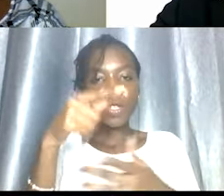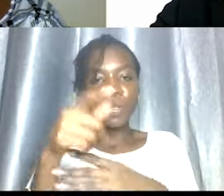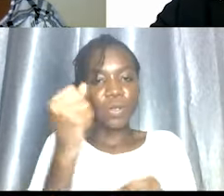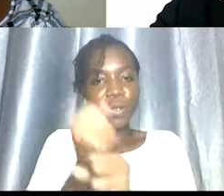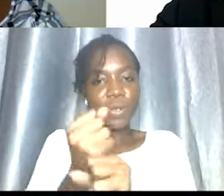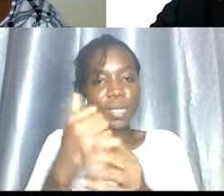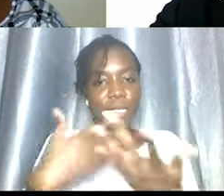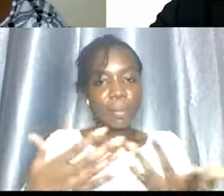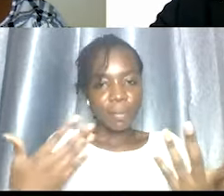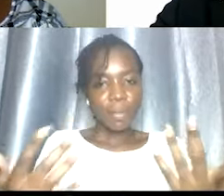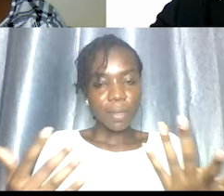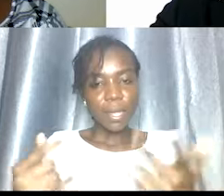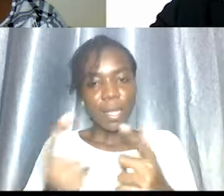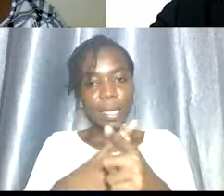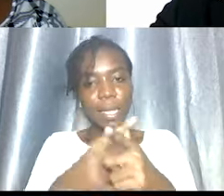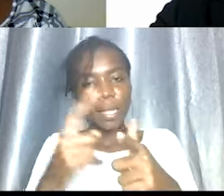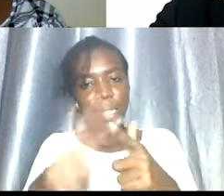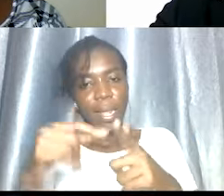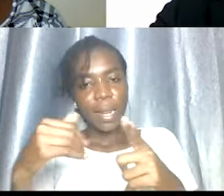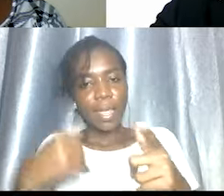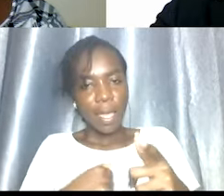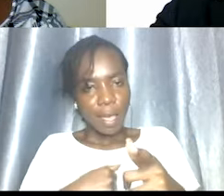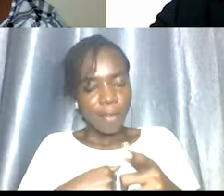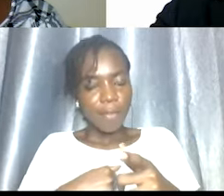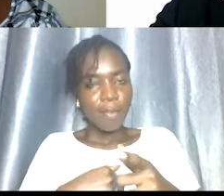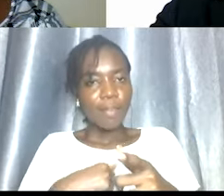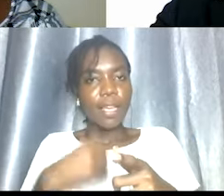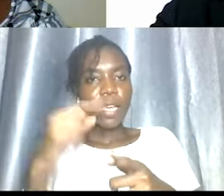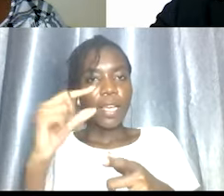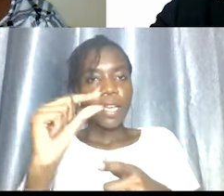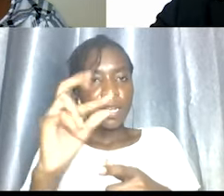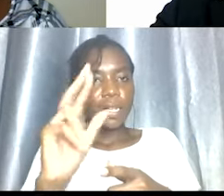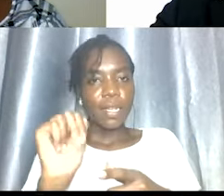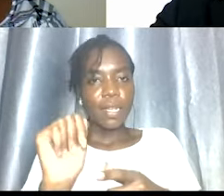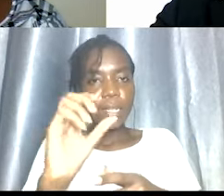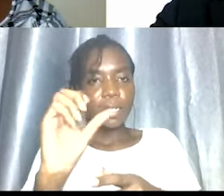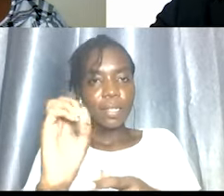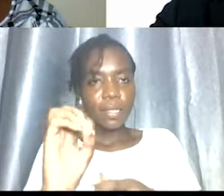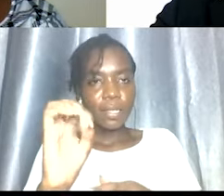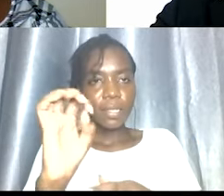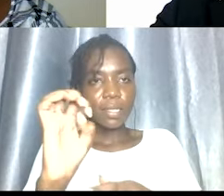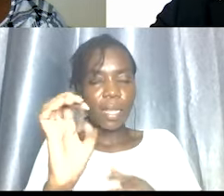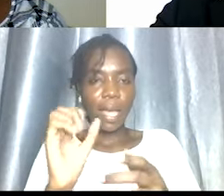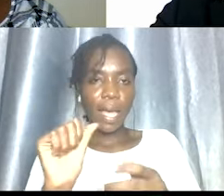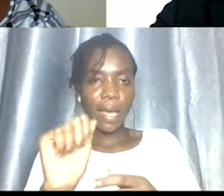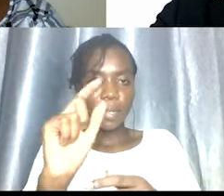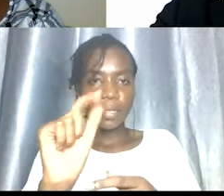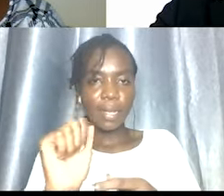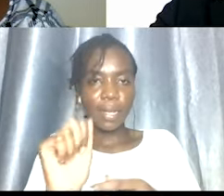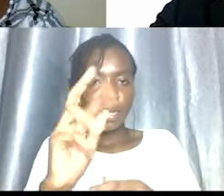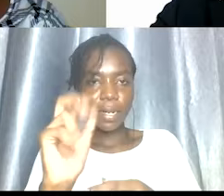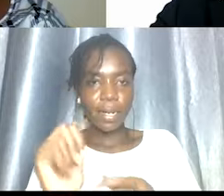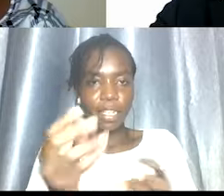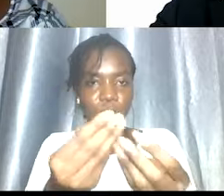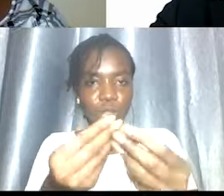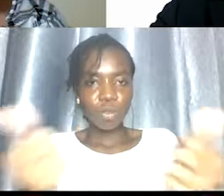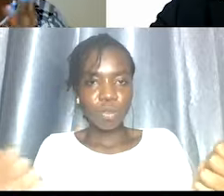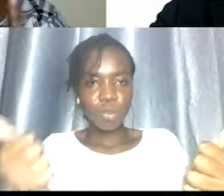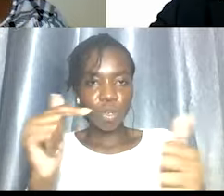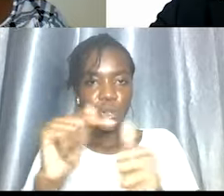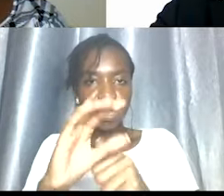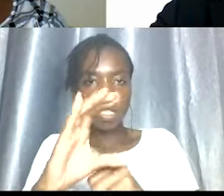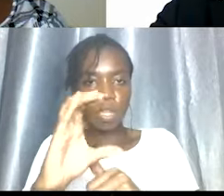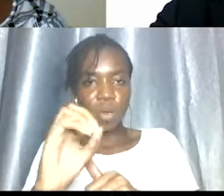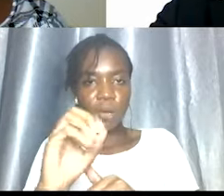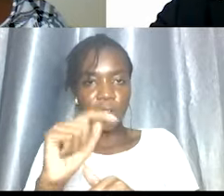grace@atarasolutions.co.ke. Grace@Atara. Atara is ATARAH, solutions with an S.co.ke. And I'll be able to